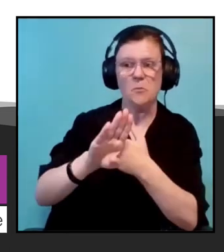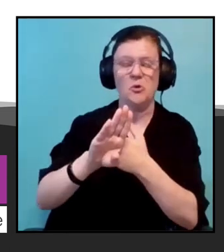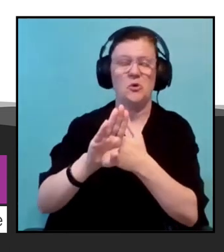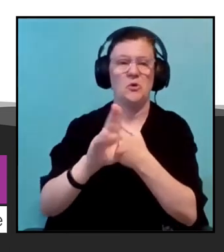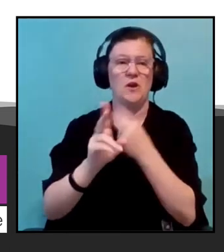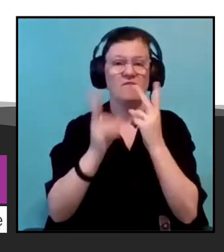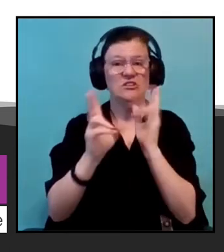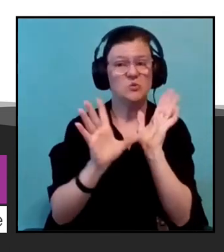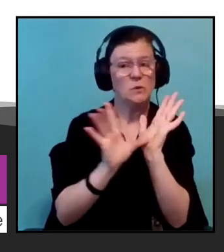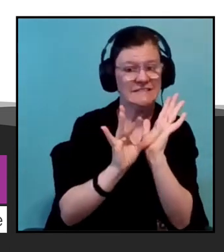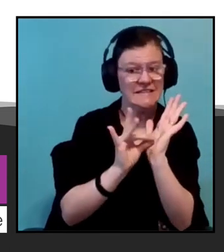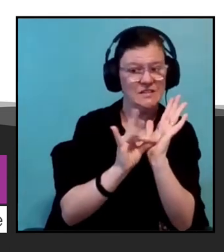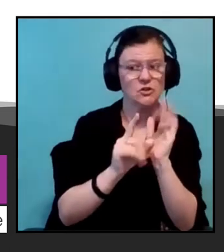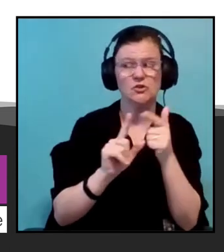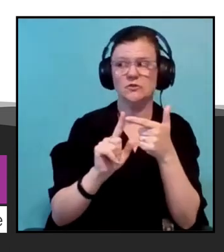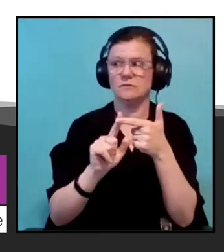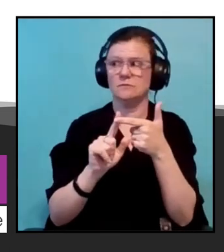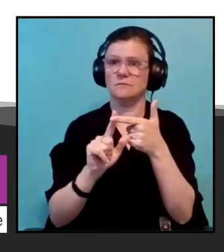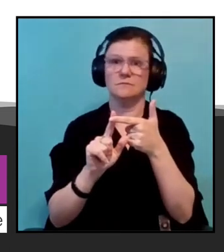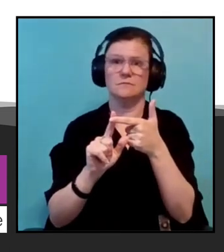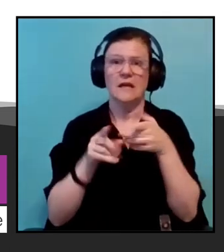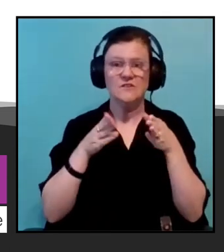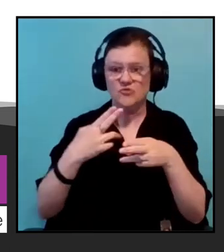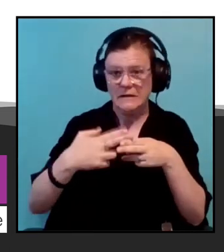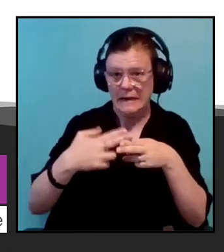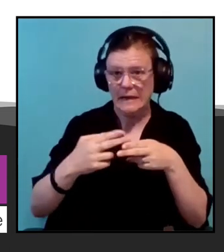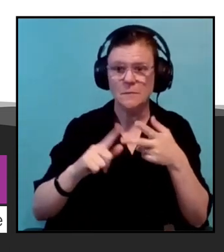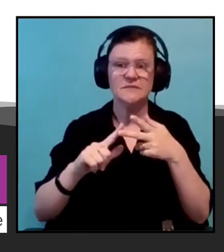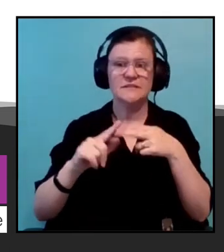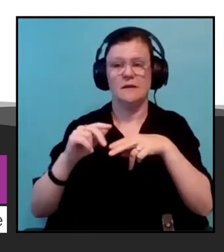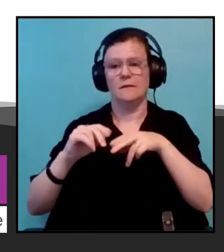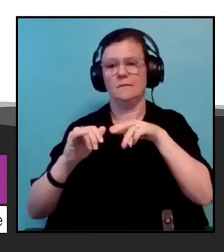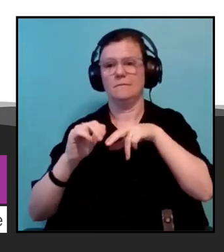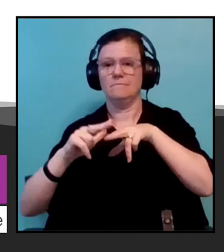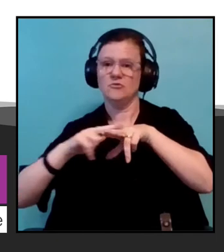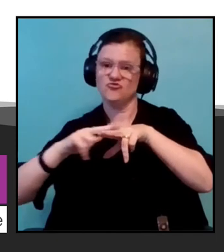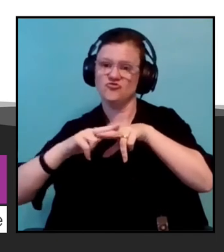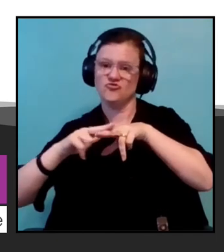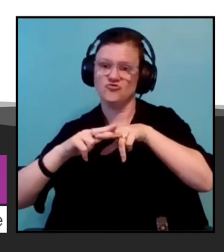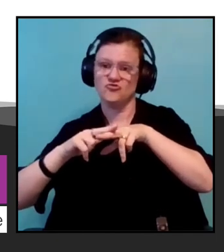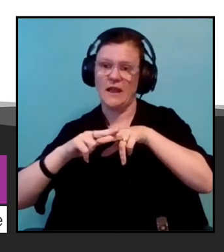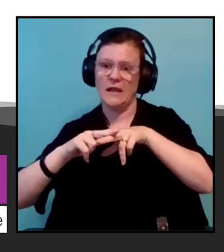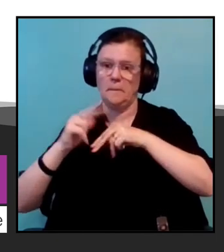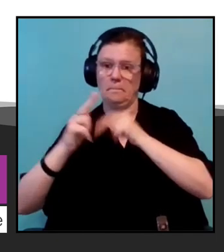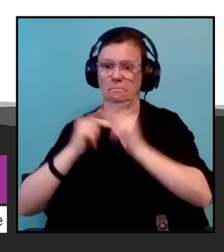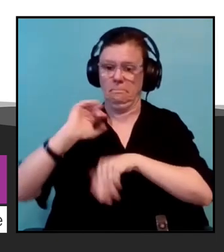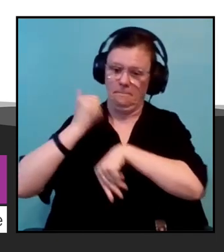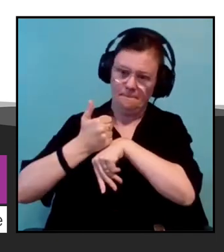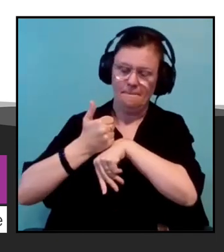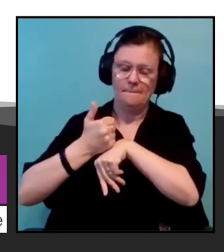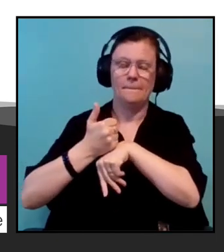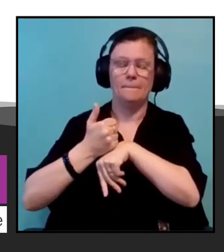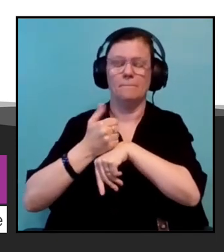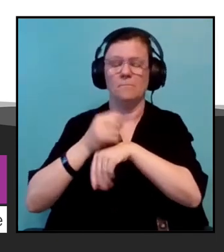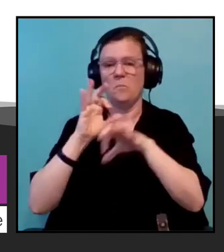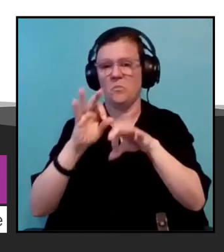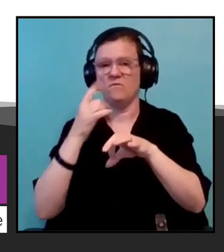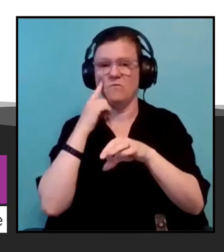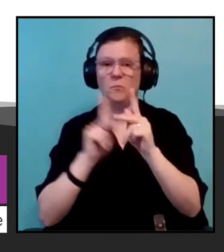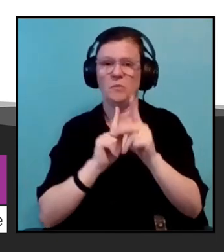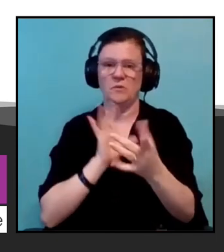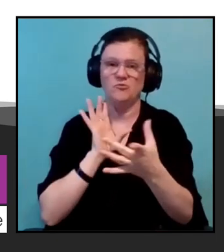as stickers of Bed-Stuy street names and train stations, were really important to have for folks to connect